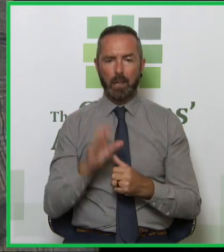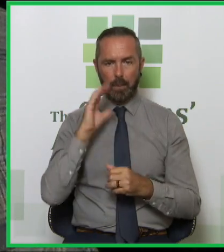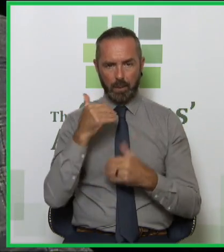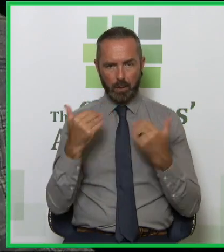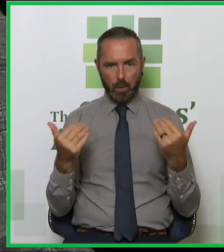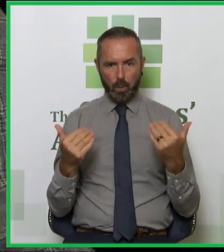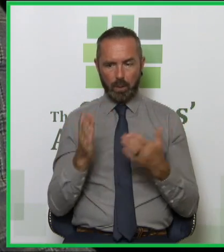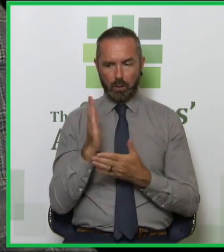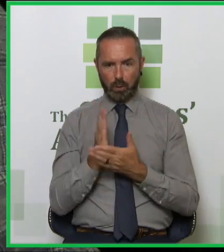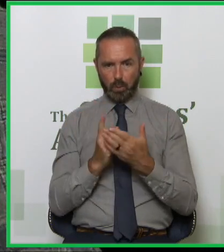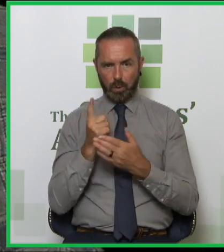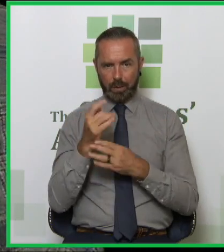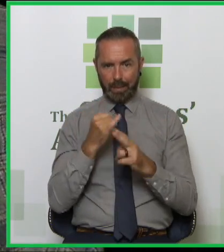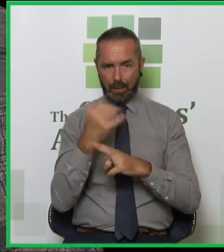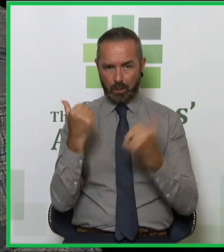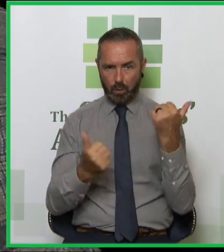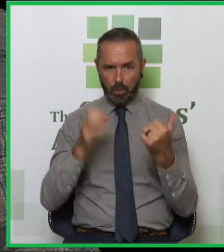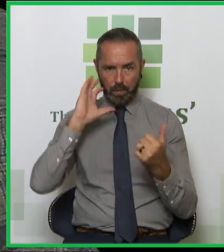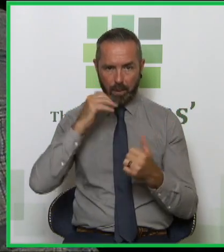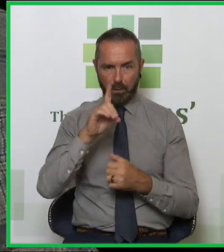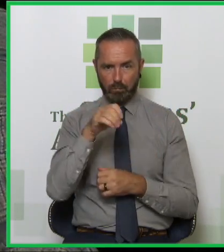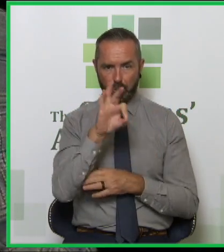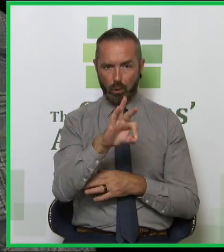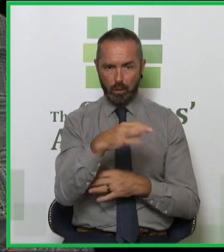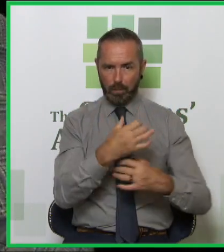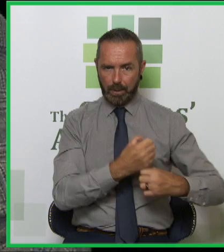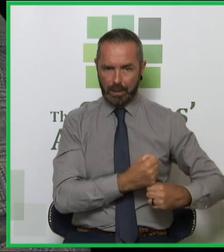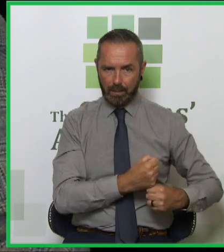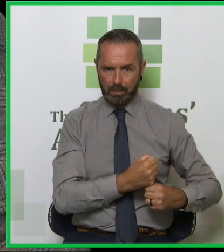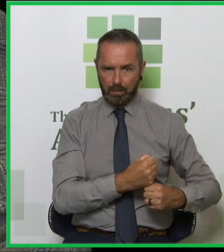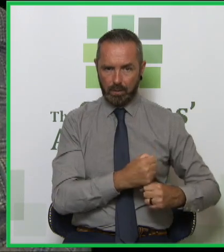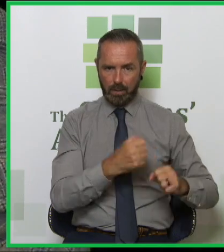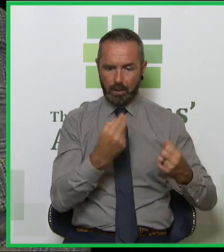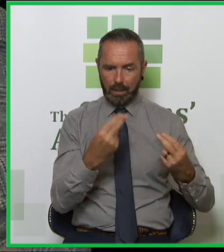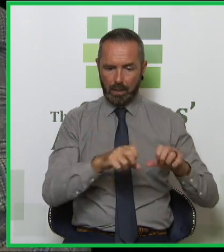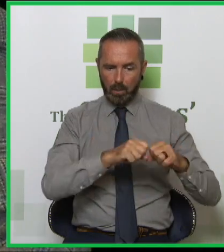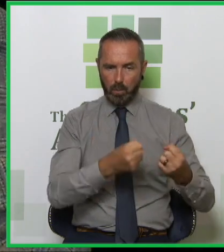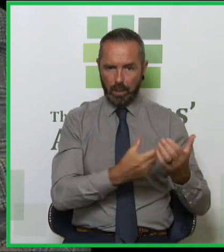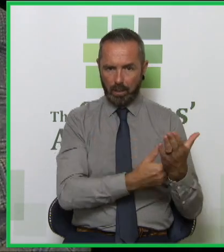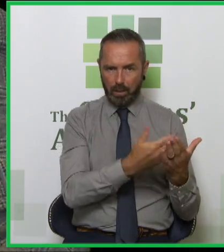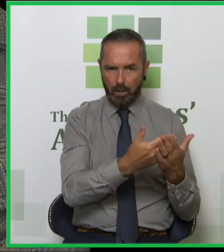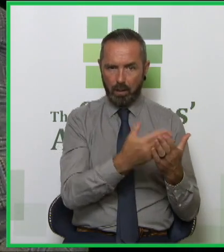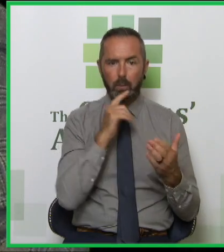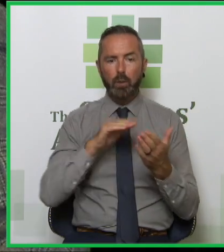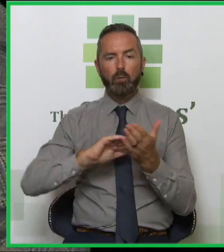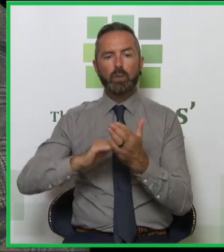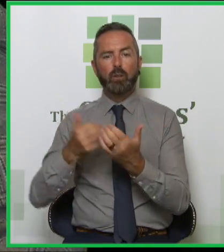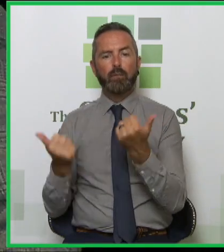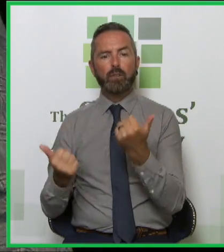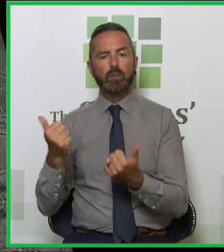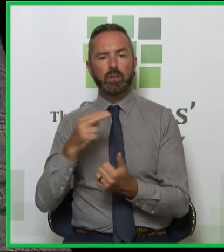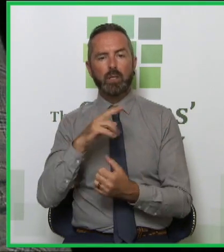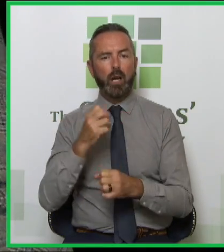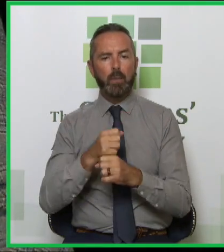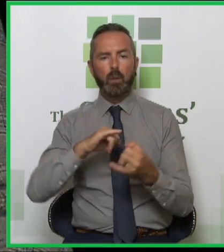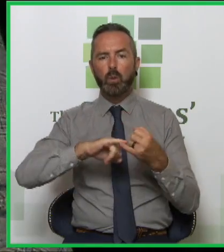now, someone ends up here because drug possession involves law breaking. But restorative justice is not really about